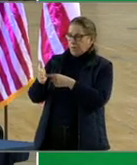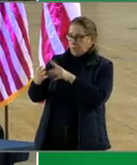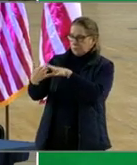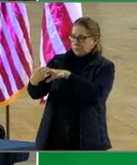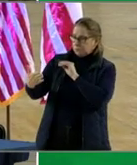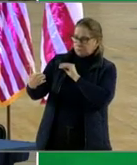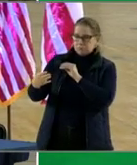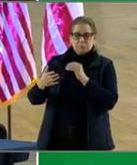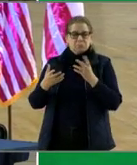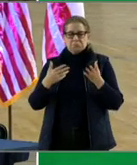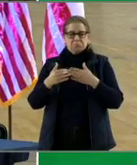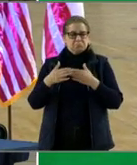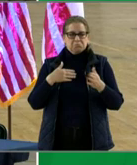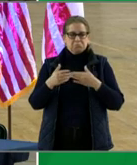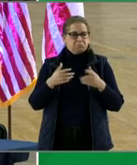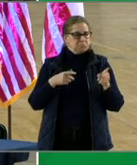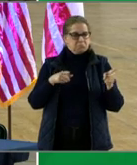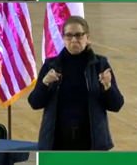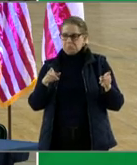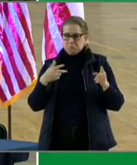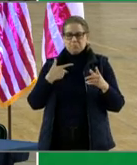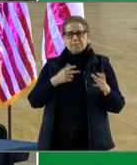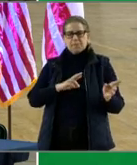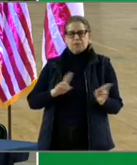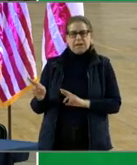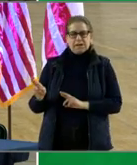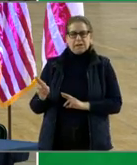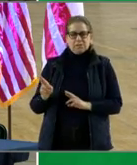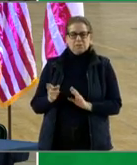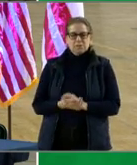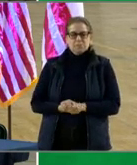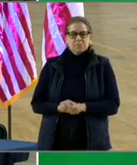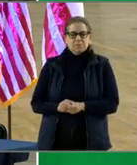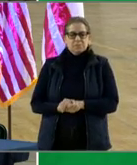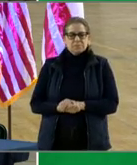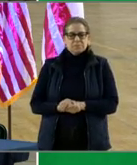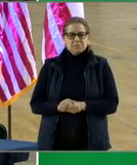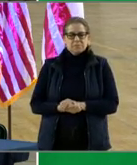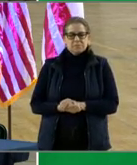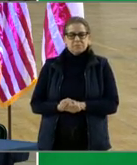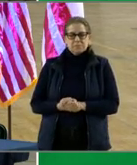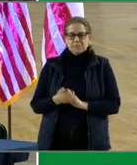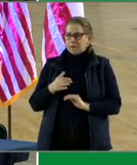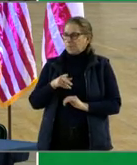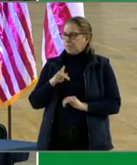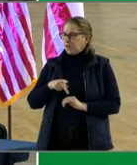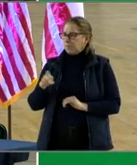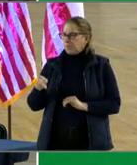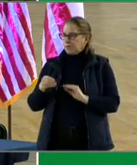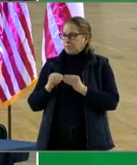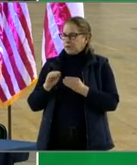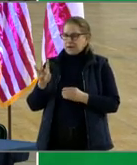Councilmember Silverman also asked, slide 8 is cumulative. What is our daily testing capacity now?